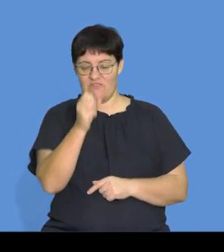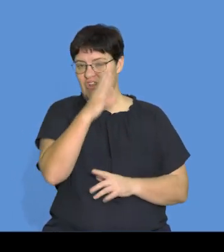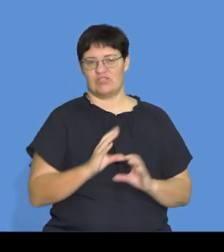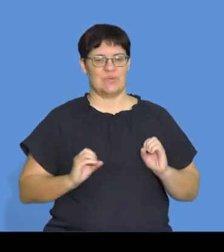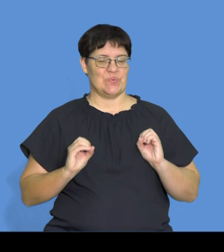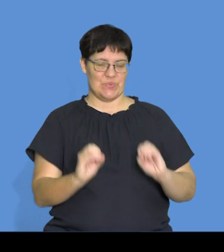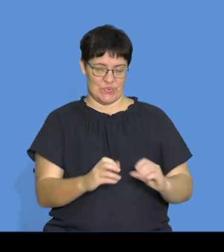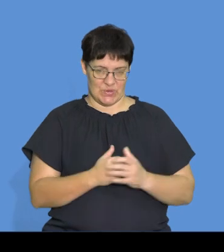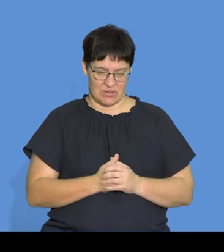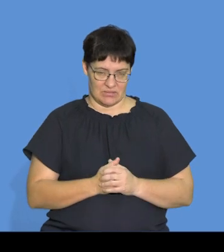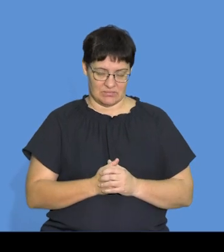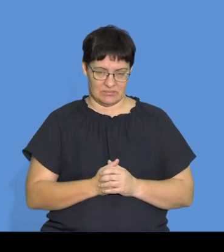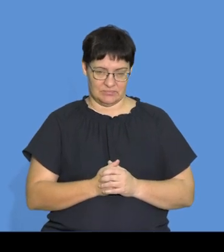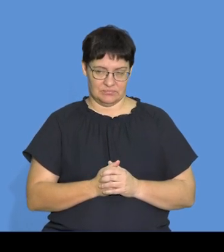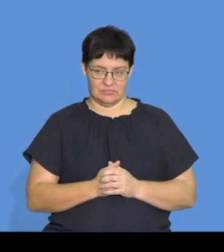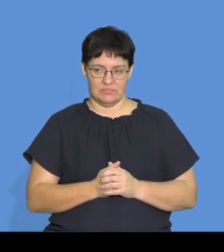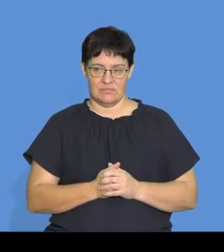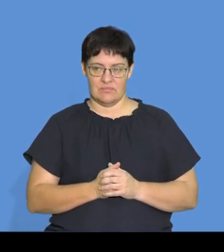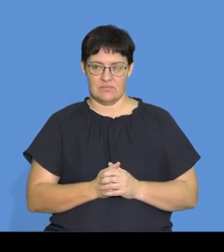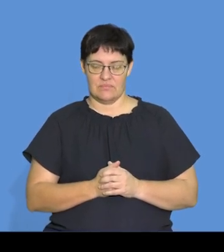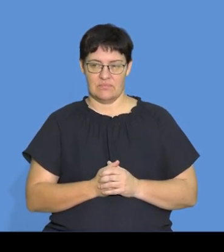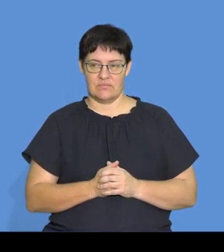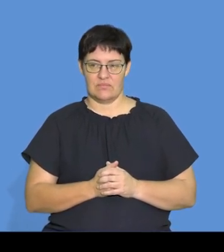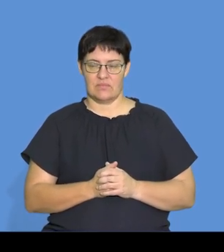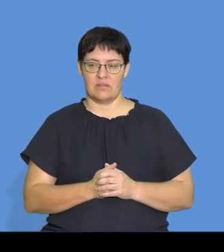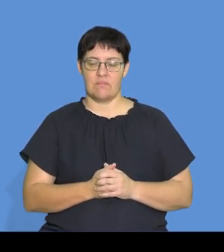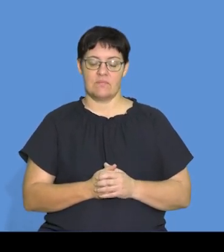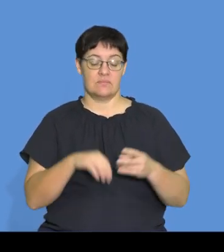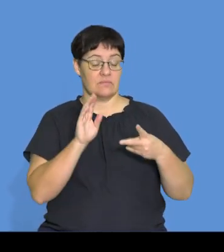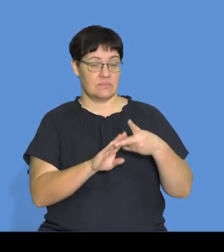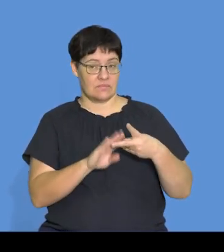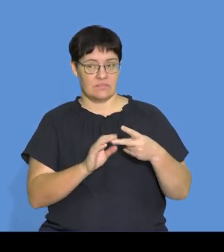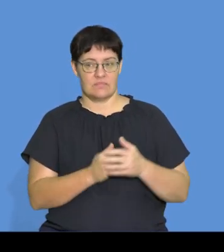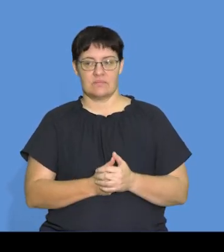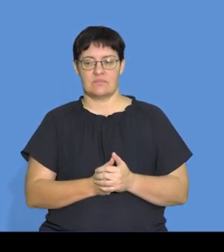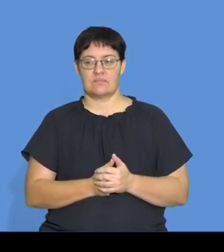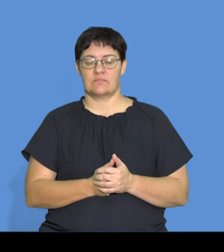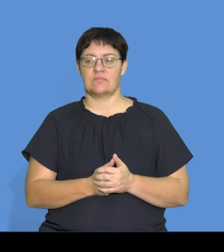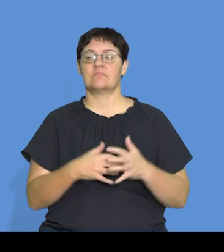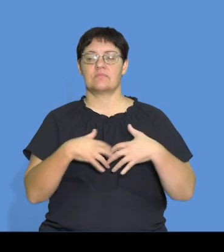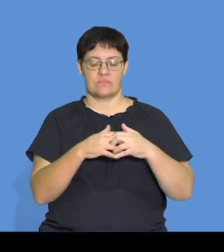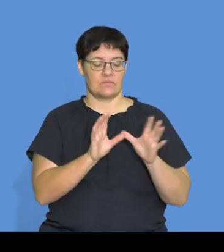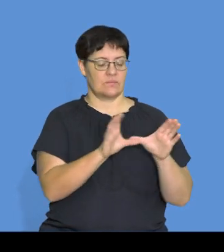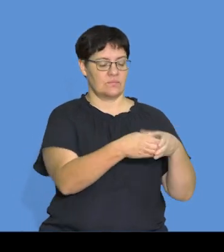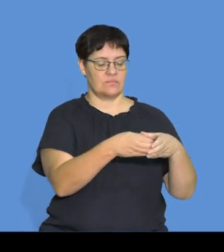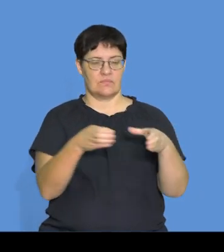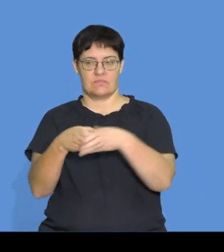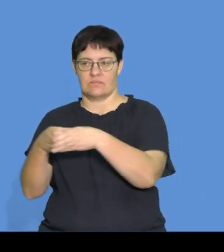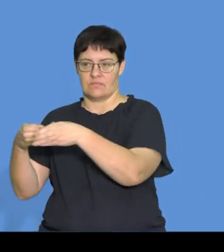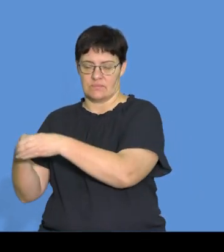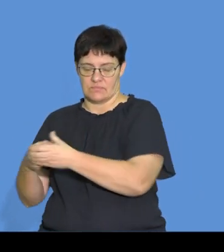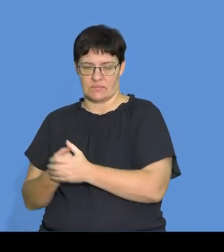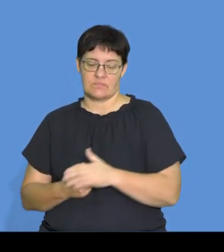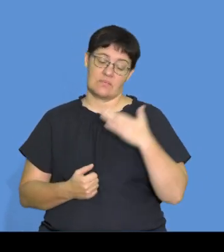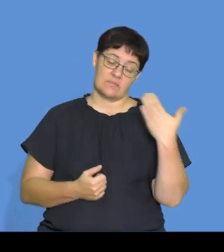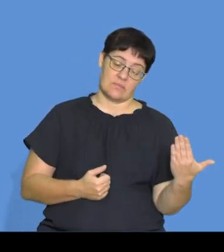anymore. This is just the linear equation. So step 2 will then be to group variables on the